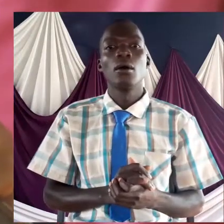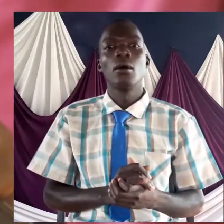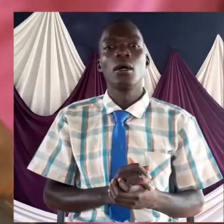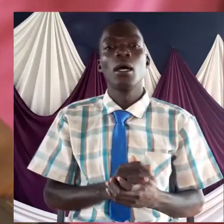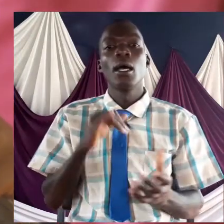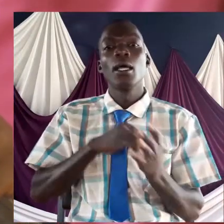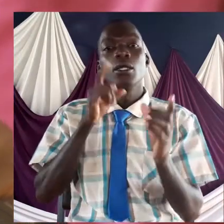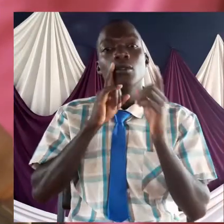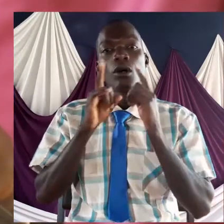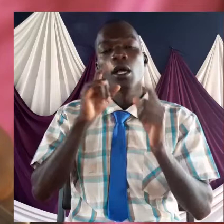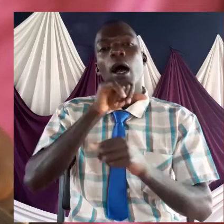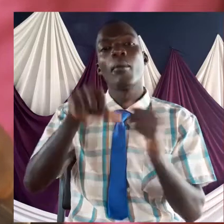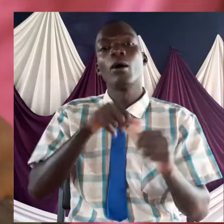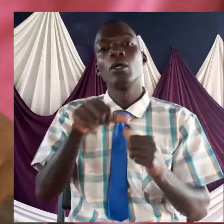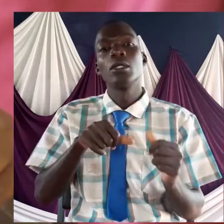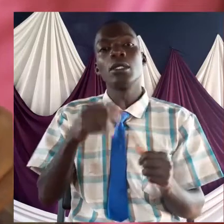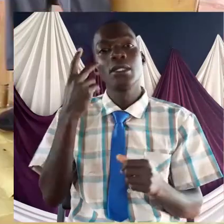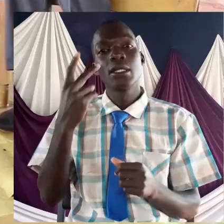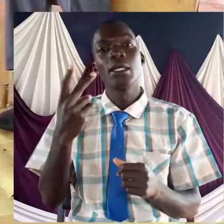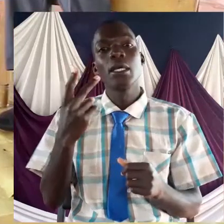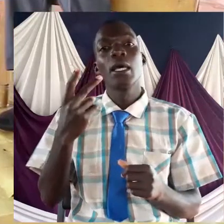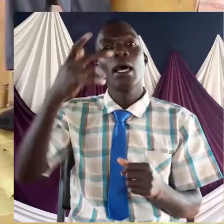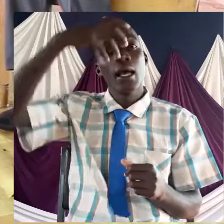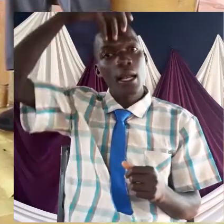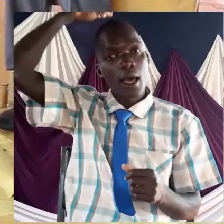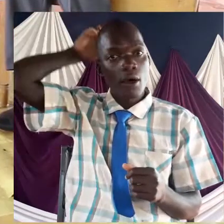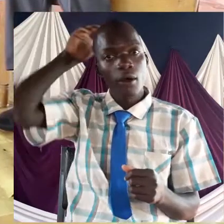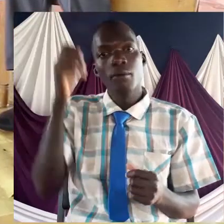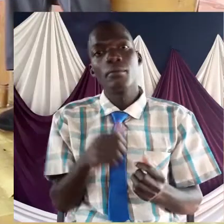he's talking about seeing the lion. Mm-hmm.